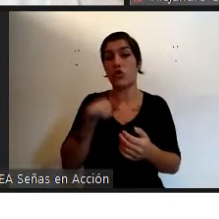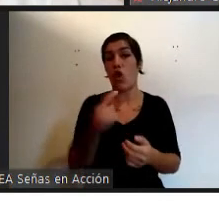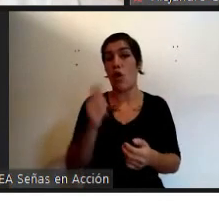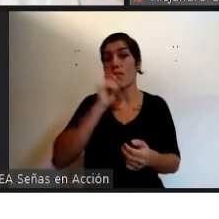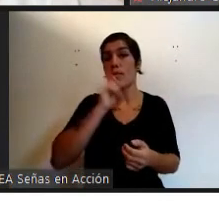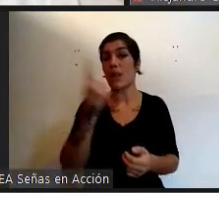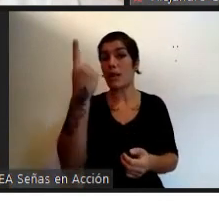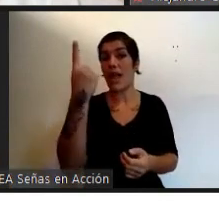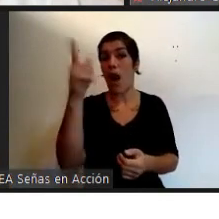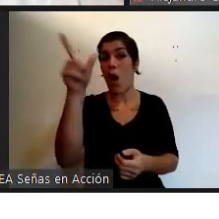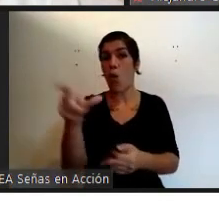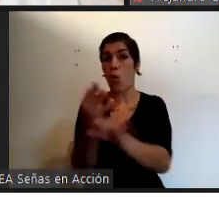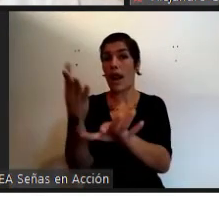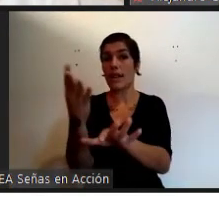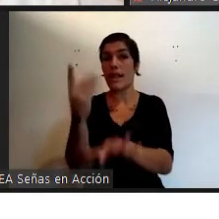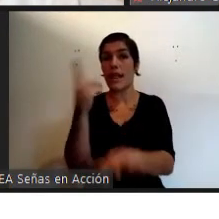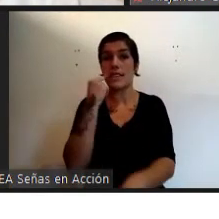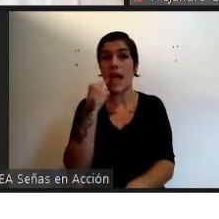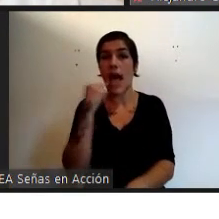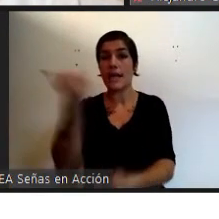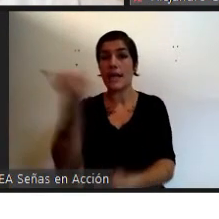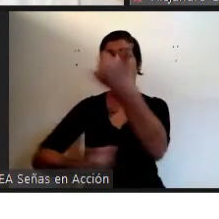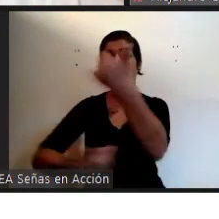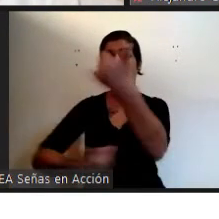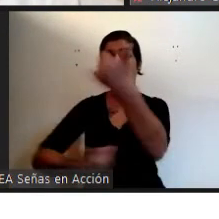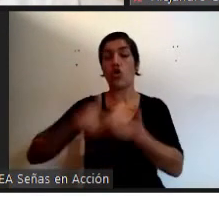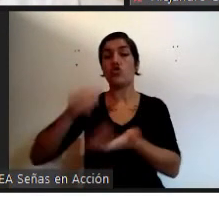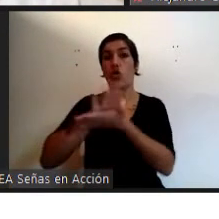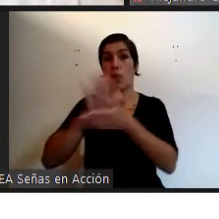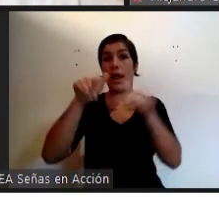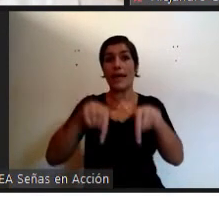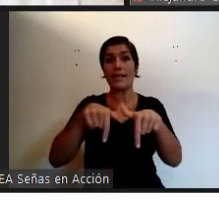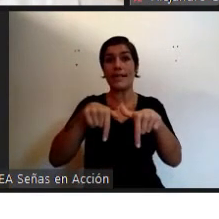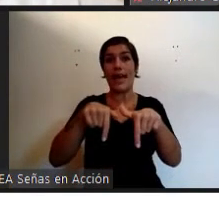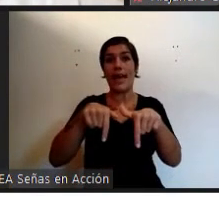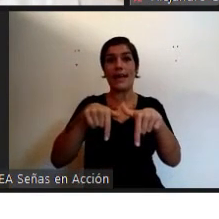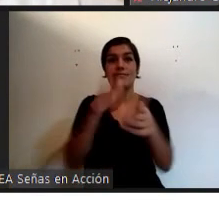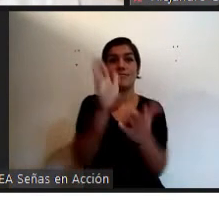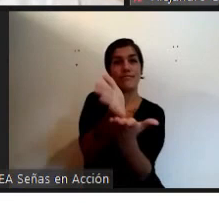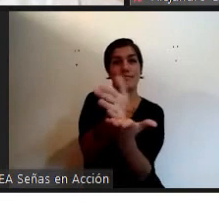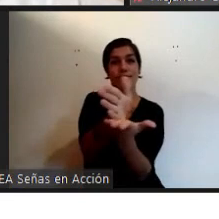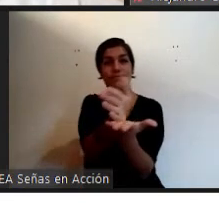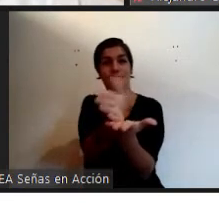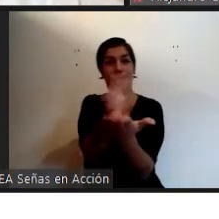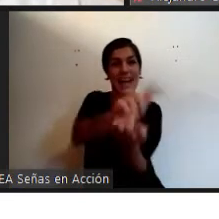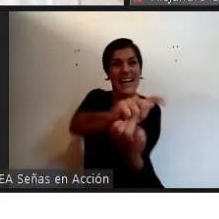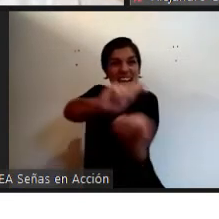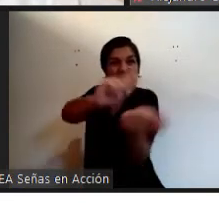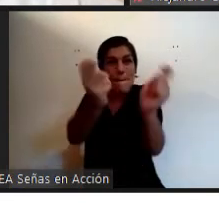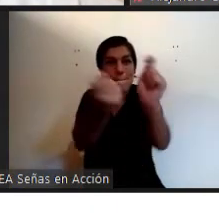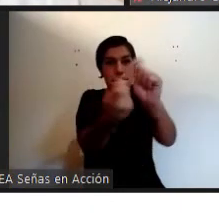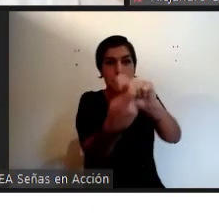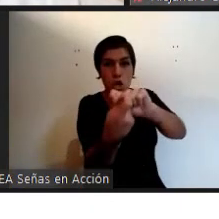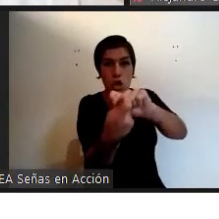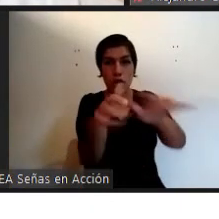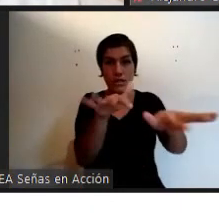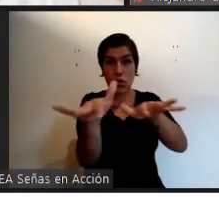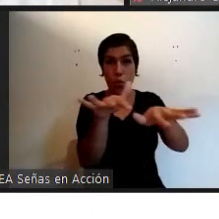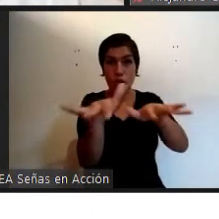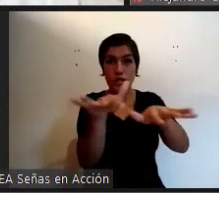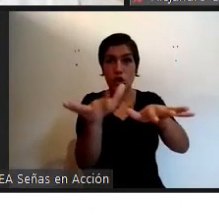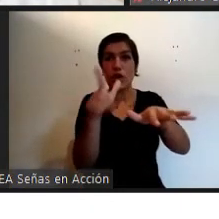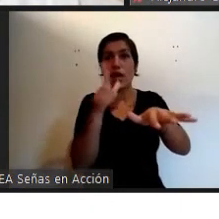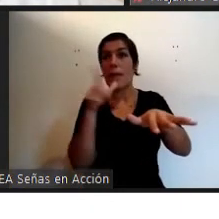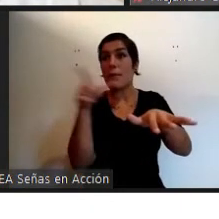in the change of this paradigm from competition down to cooperation. And I believe that